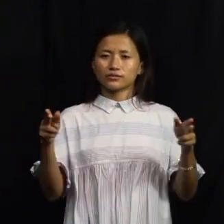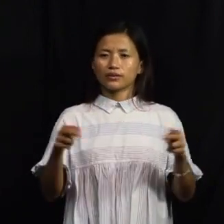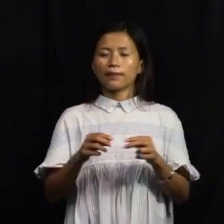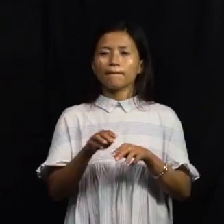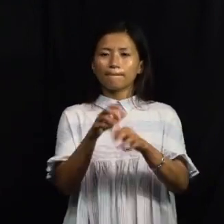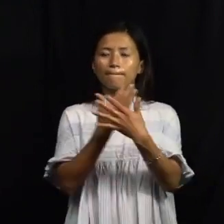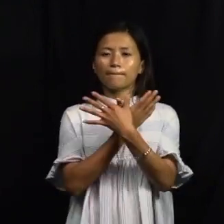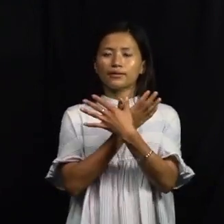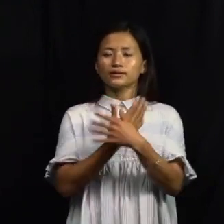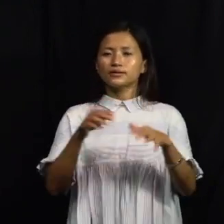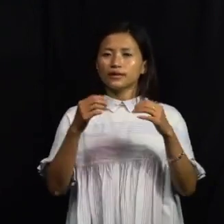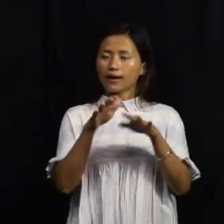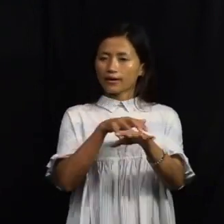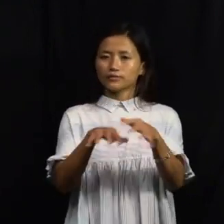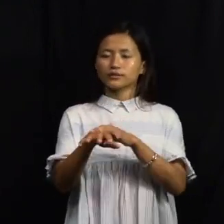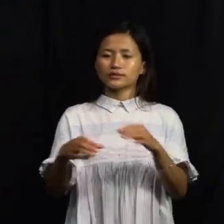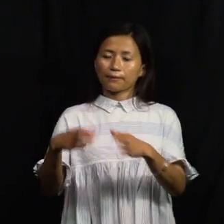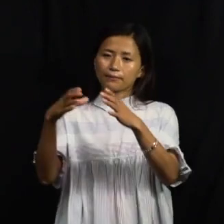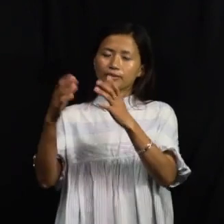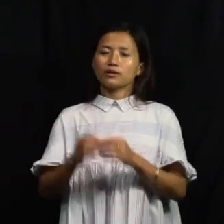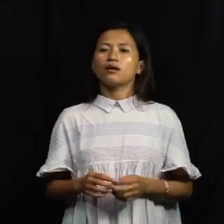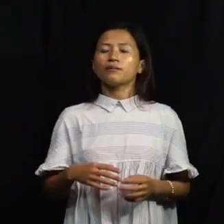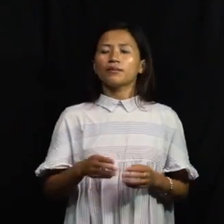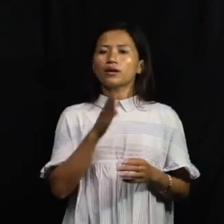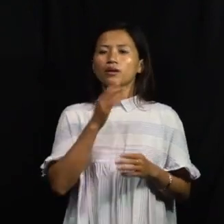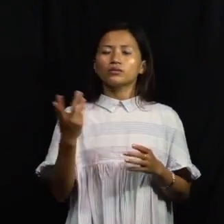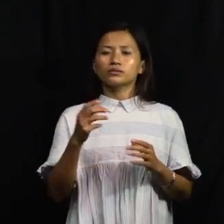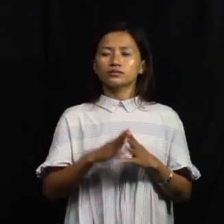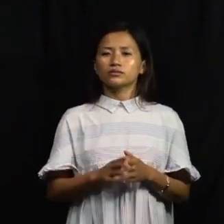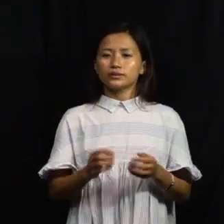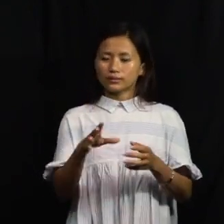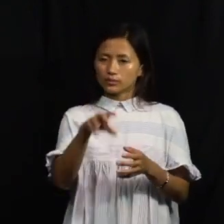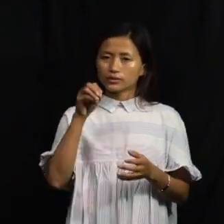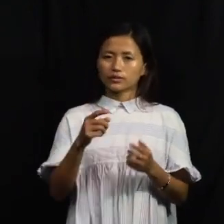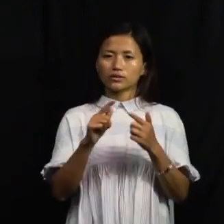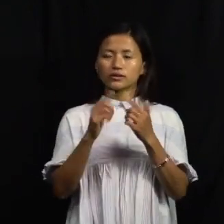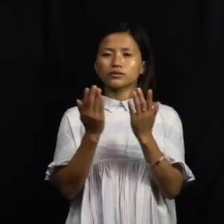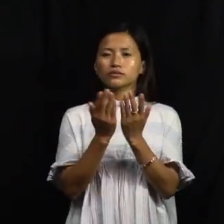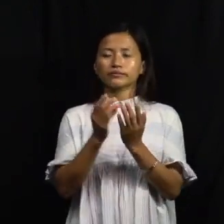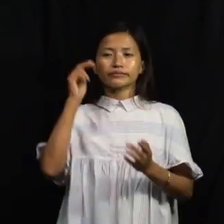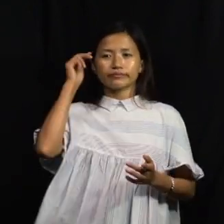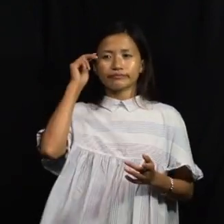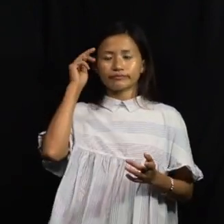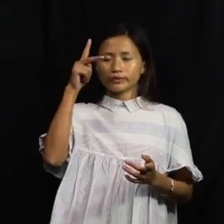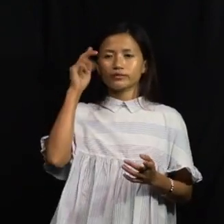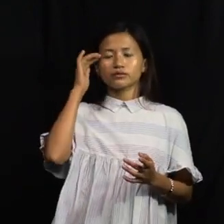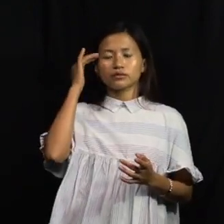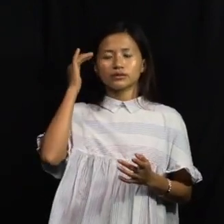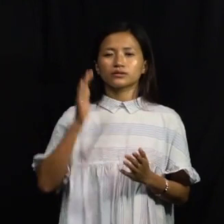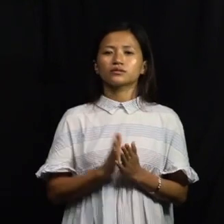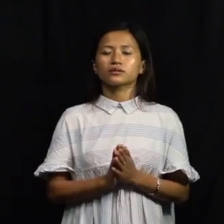animals and the plants, right? How are we different? Because we get education, we get knowledge, right? So that is